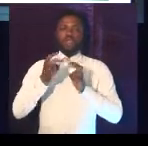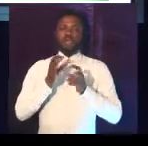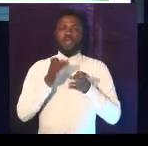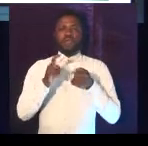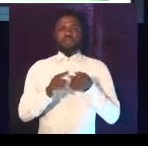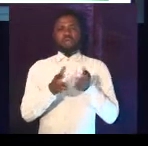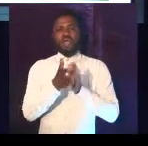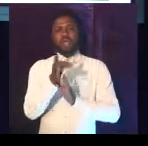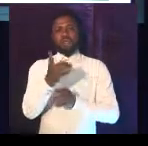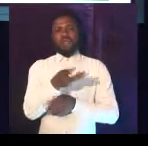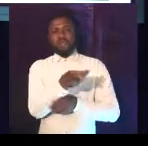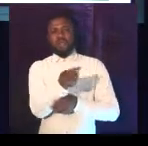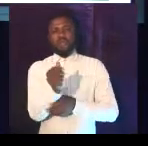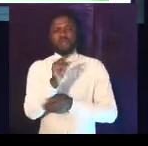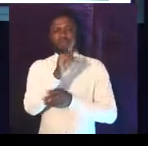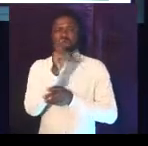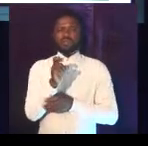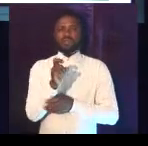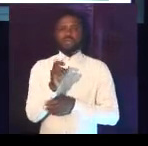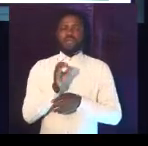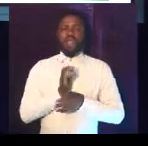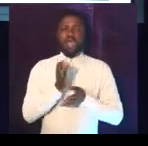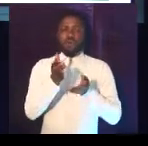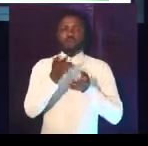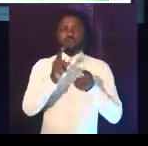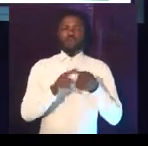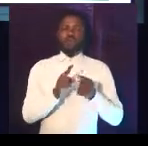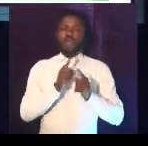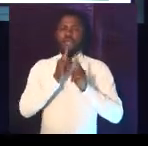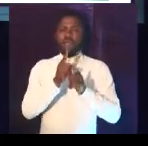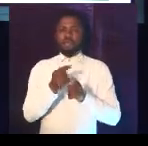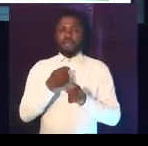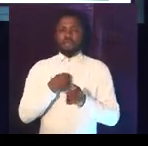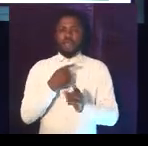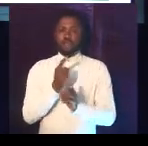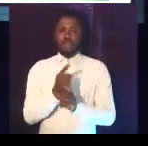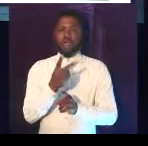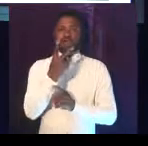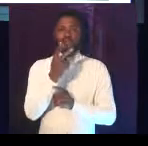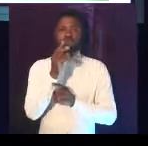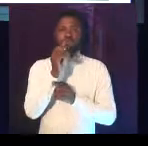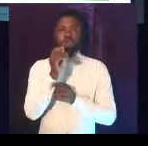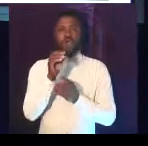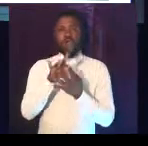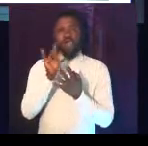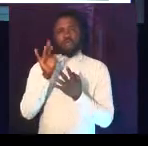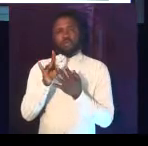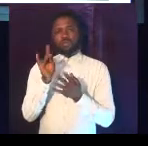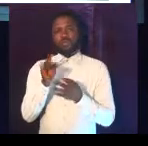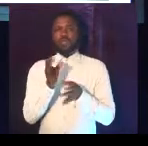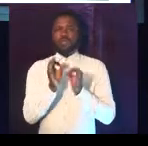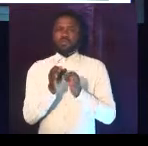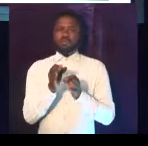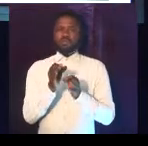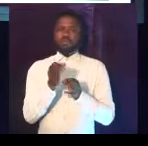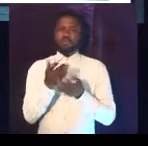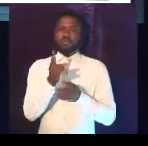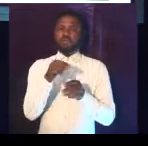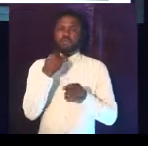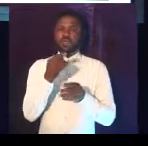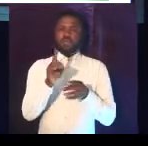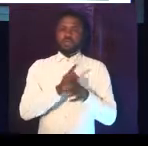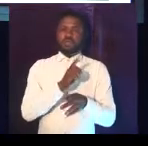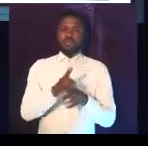topic, I want to ask you a few questions, and I want you to answer me. You have two options. Is either you say duty